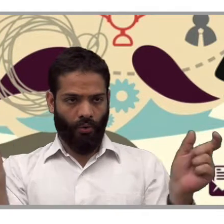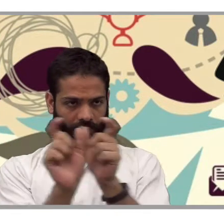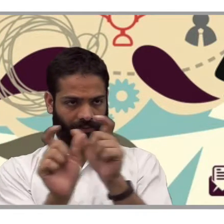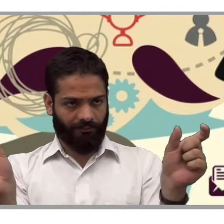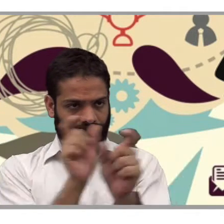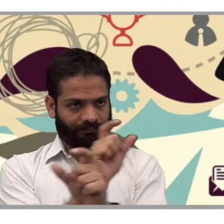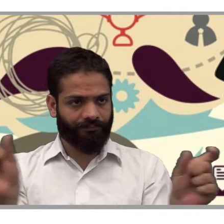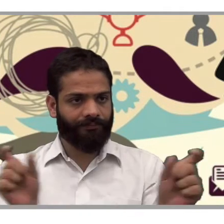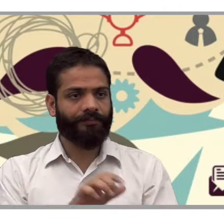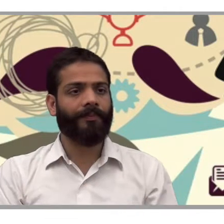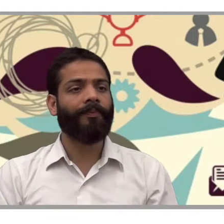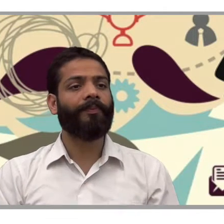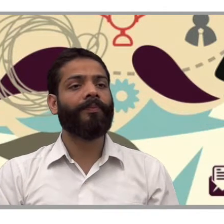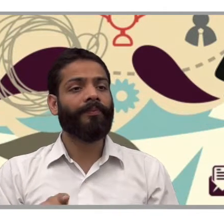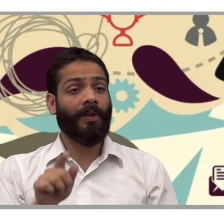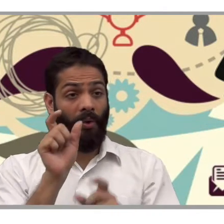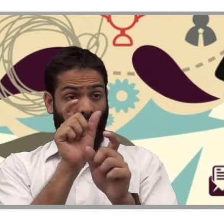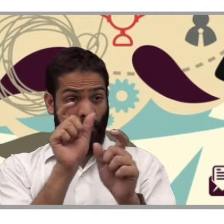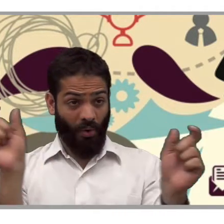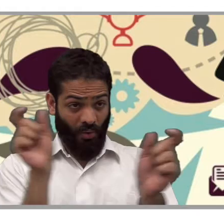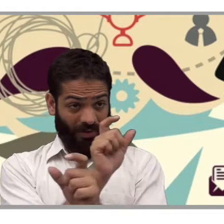Next, we are going to talk about the word order.